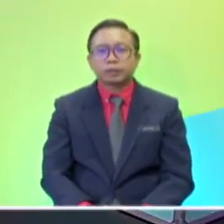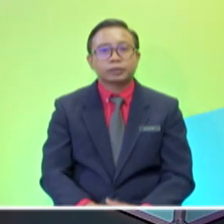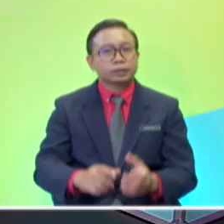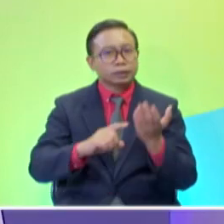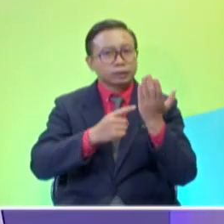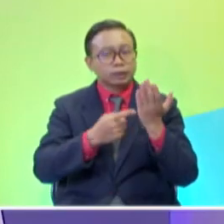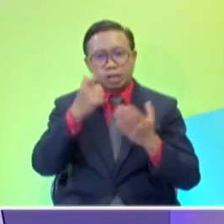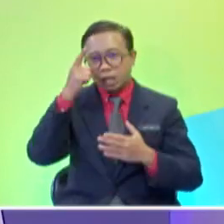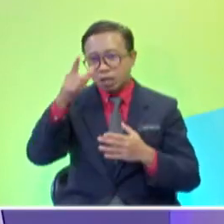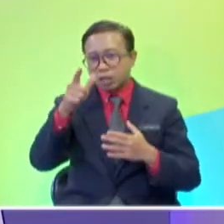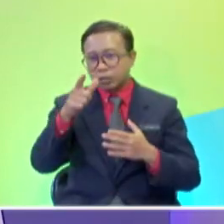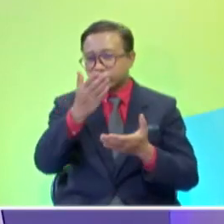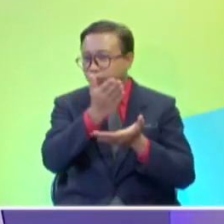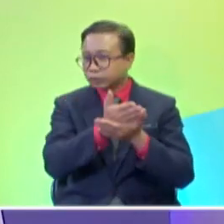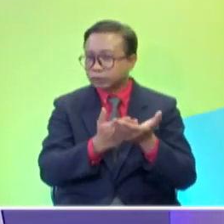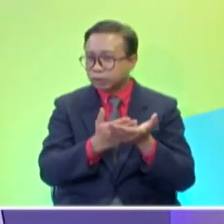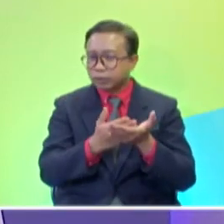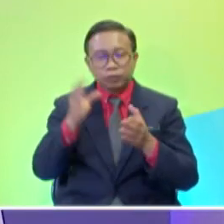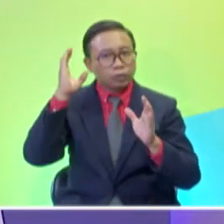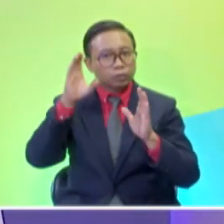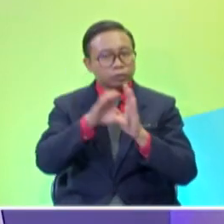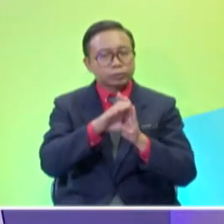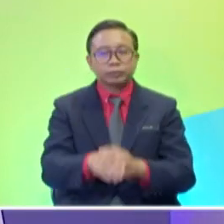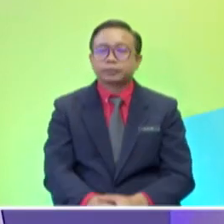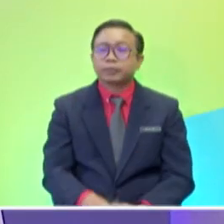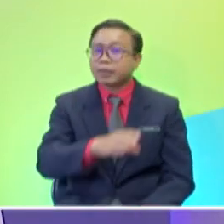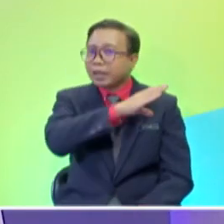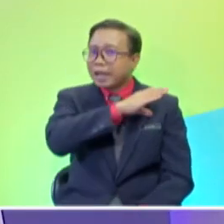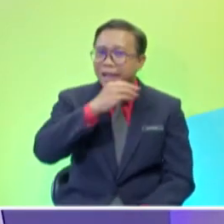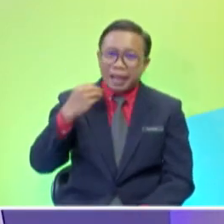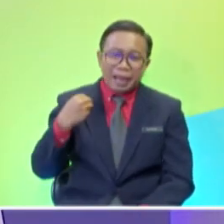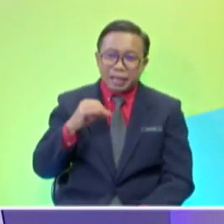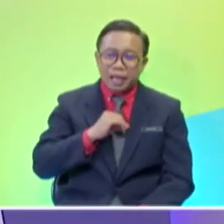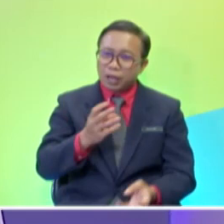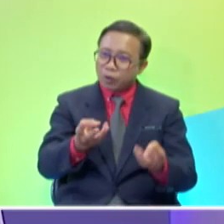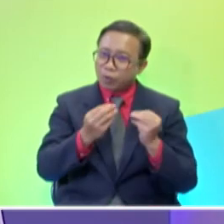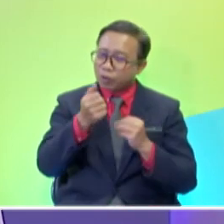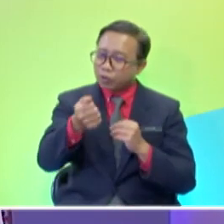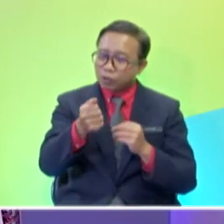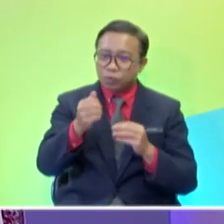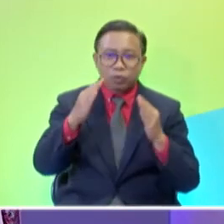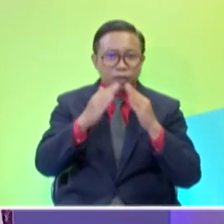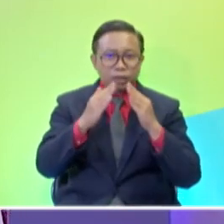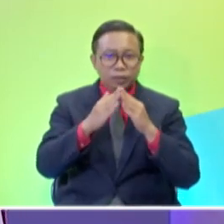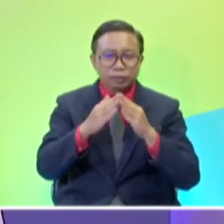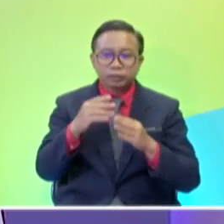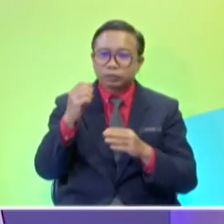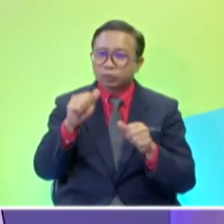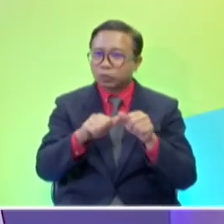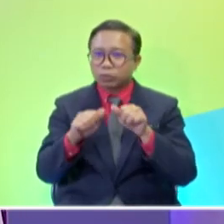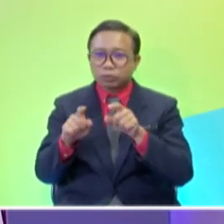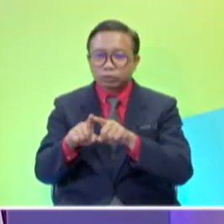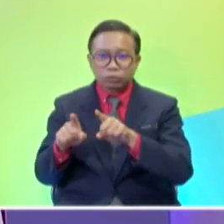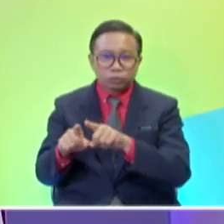by looking at some photos, and I want you guys at home and also my